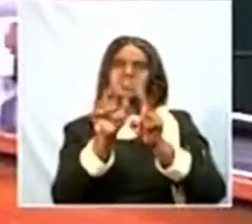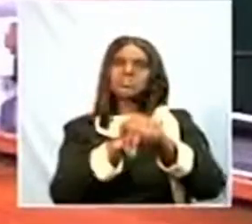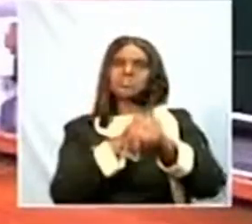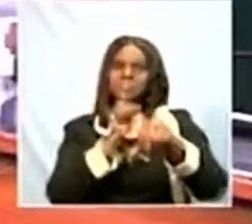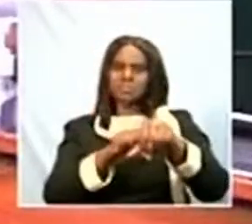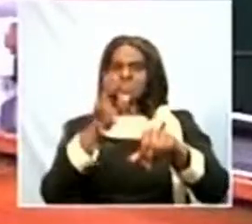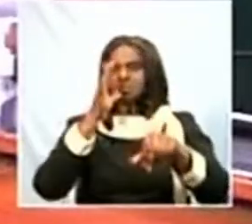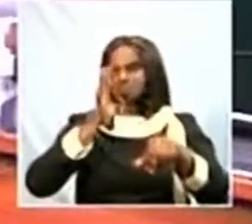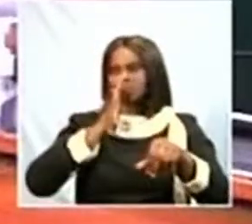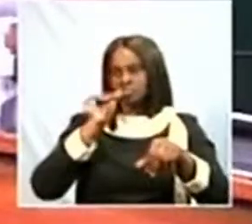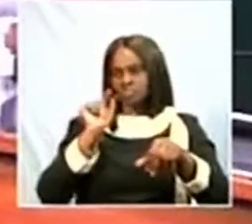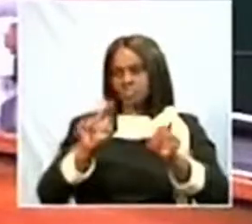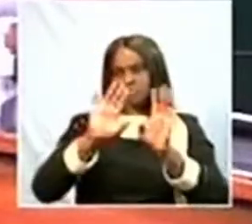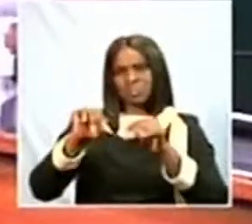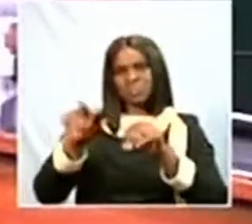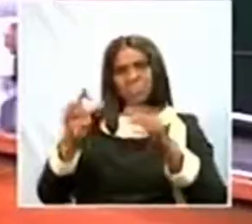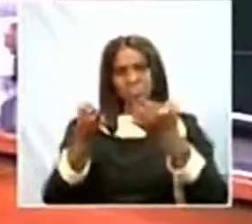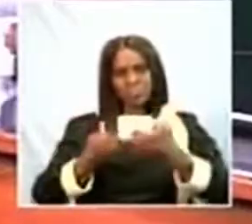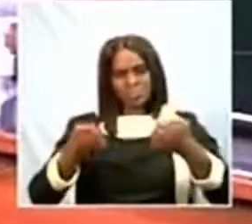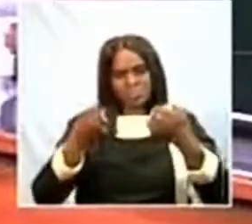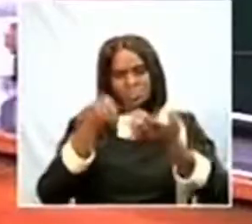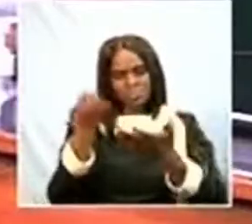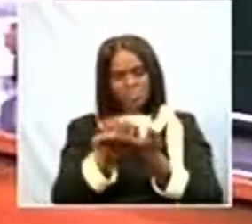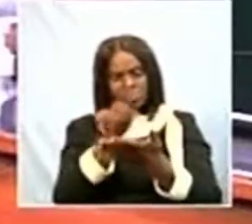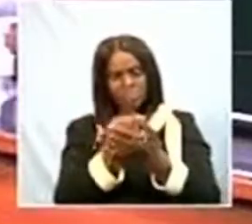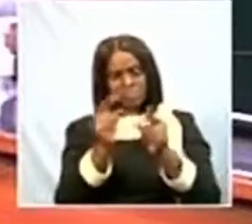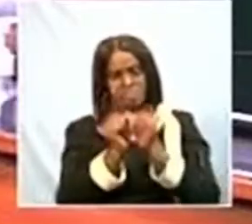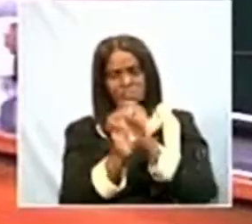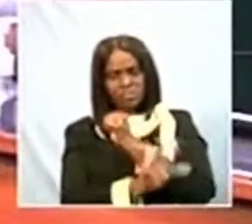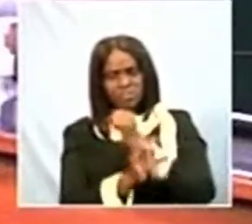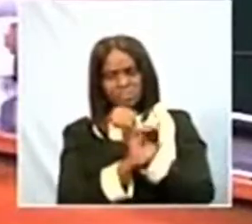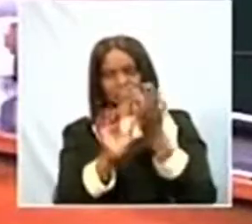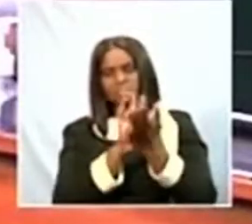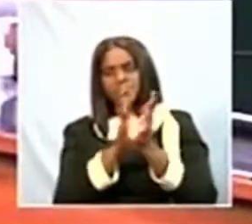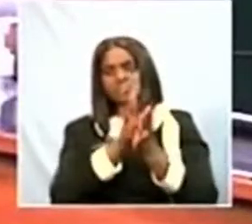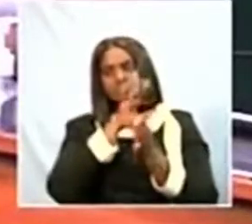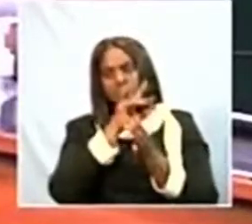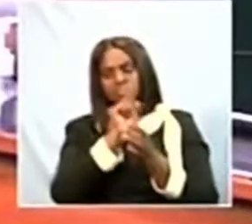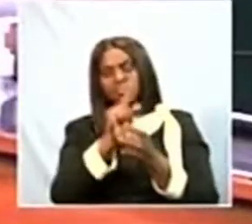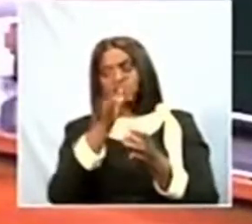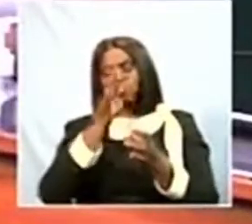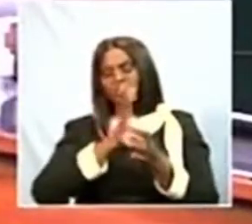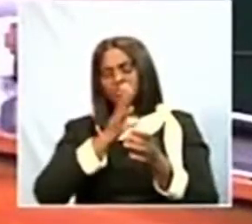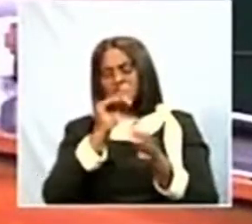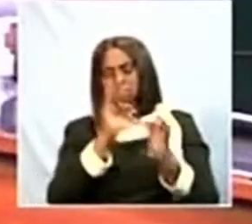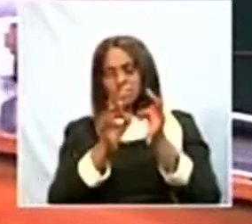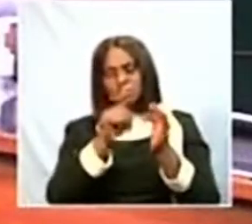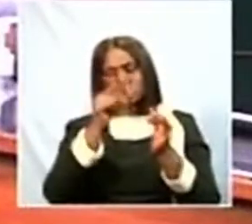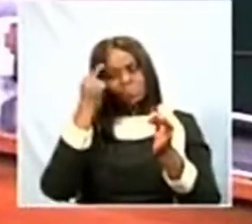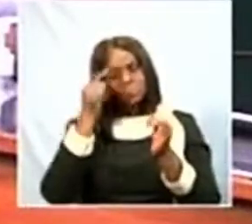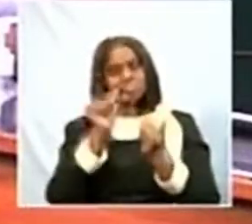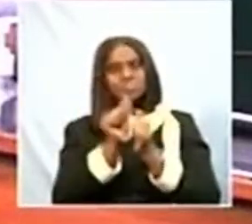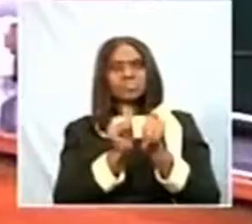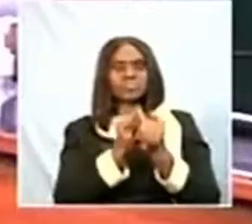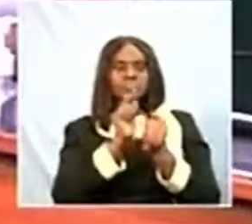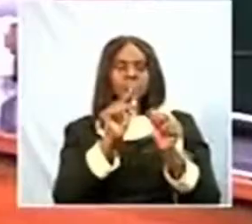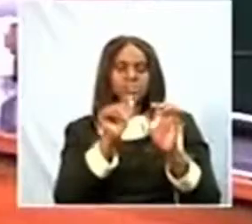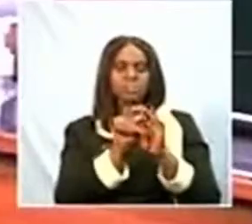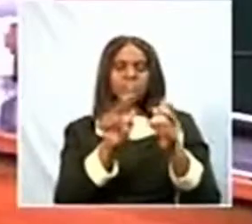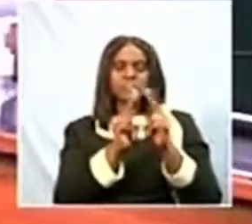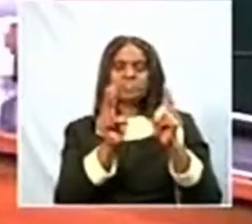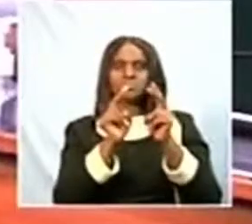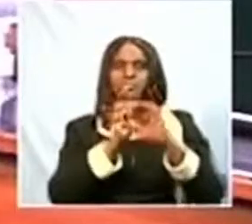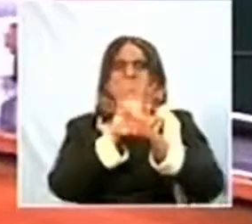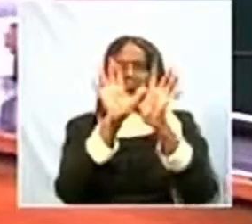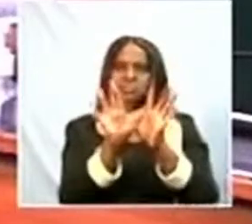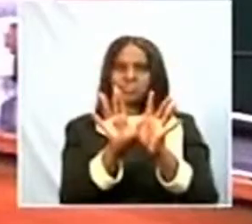Speaker, leaving our economy, leaving our country very dirty. So, Madam Speaker, if we think about it in a very, very, very clear way,